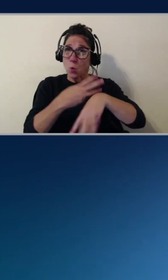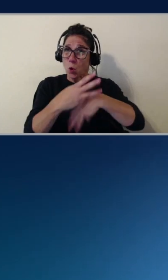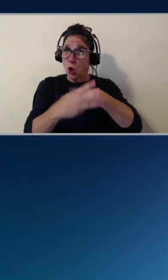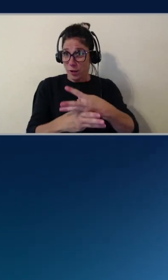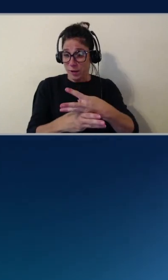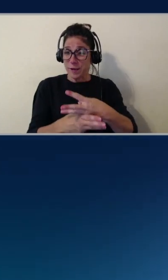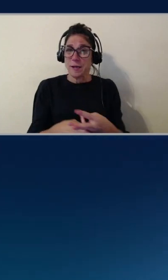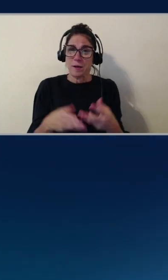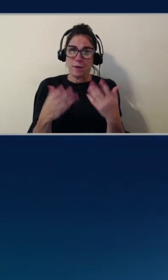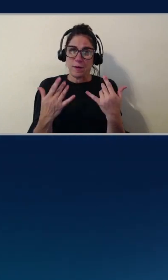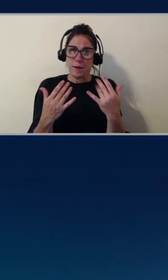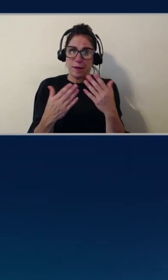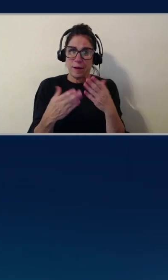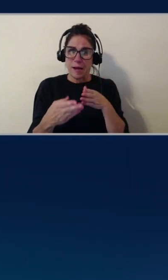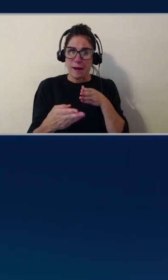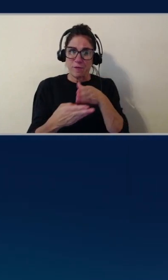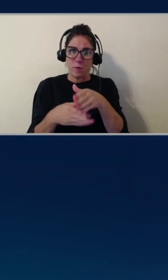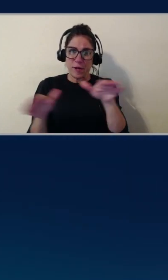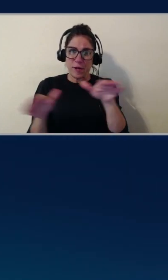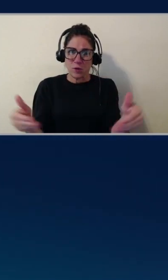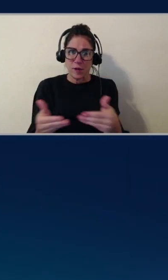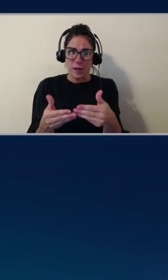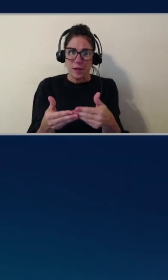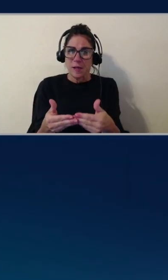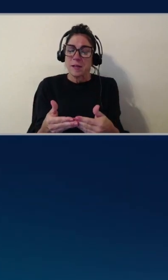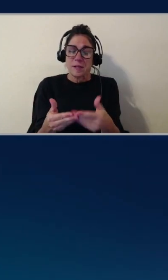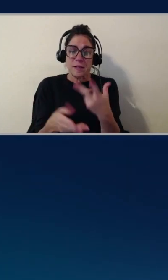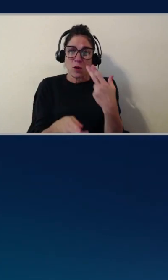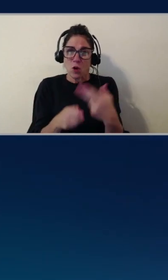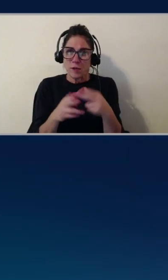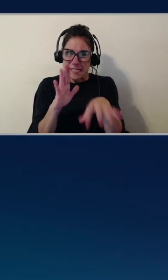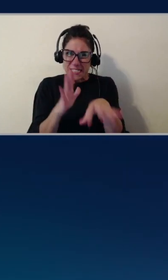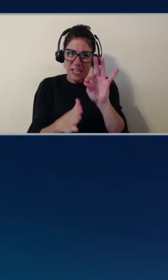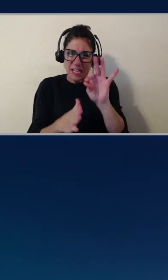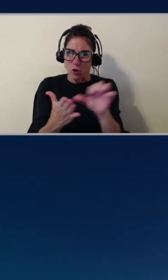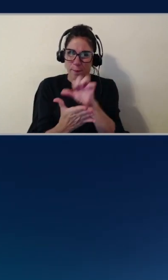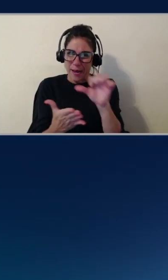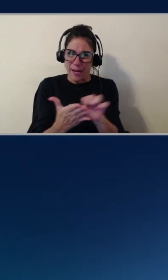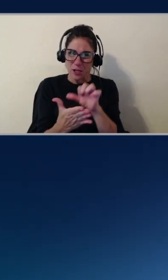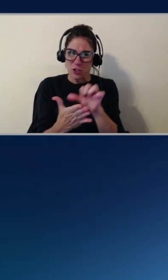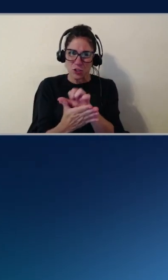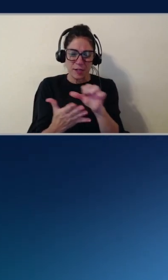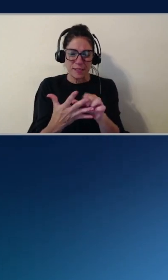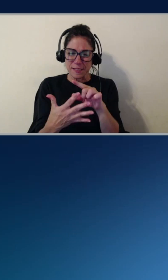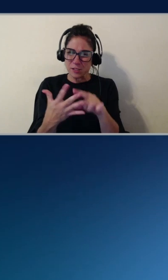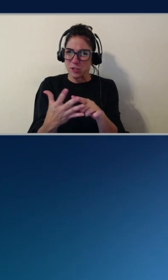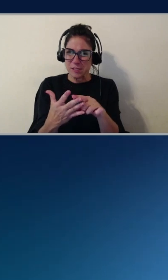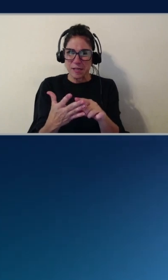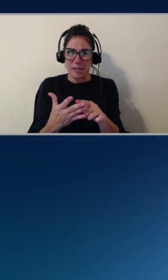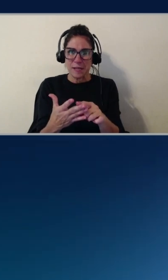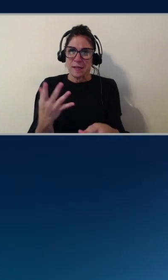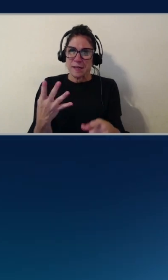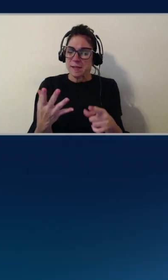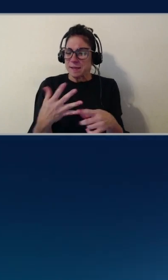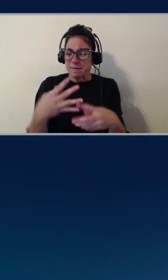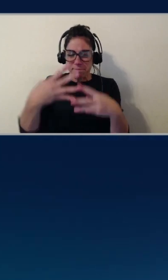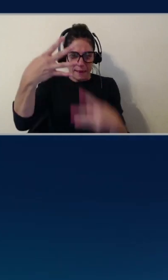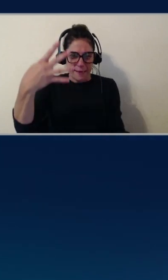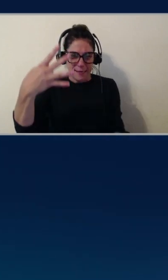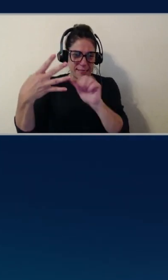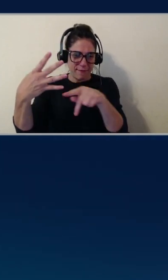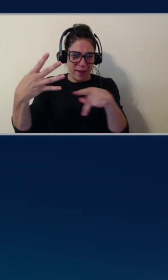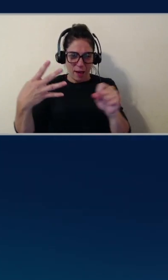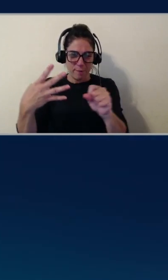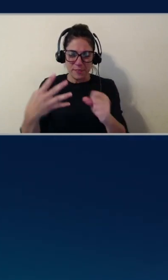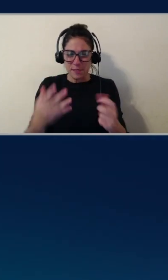Right after reInvent, we introduced this capability called Discover Page, which was a collection of apps which were curated by AWS, where